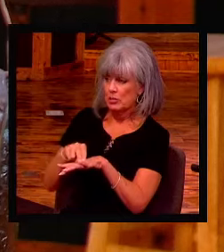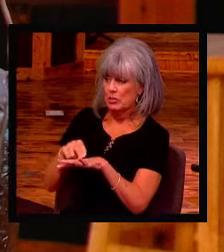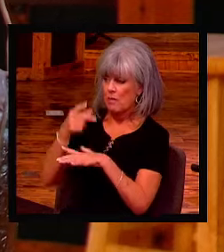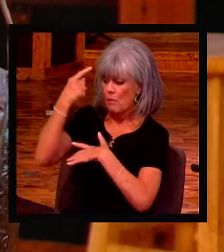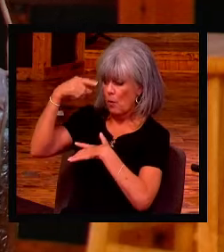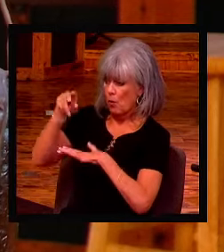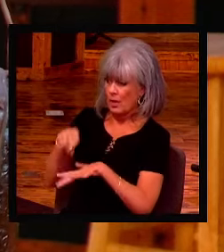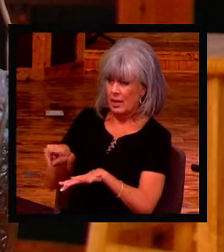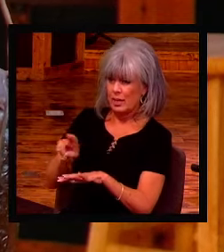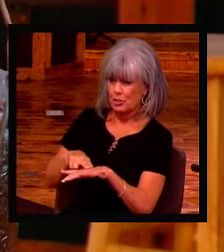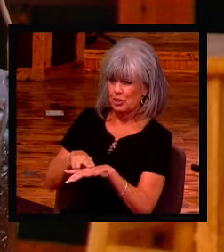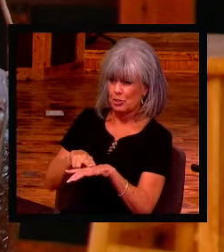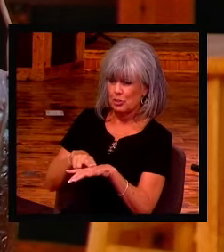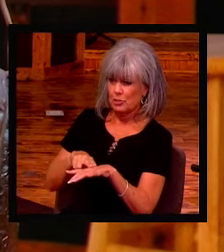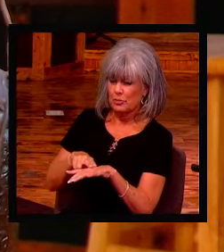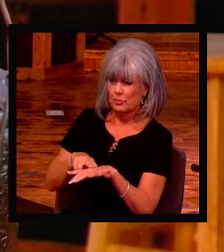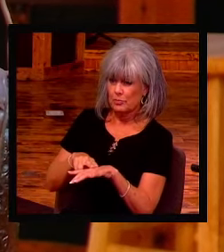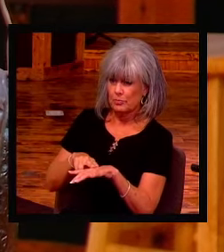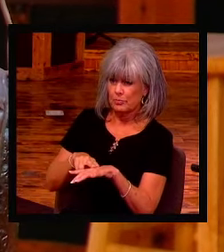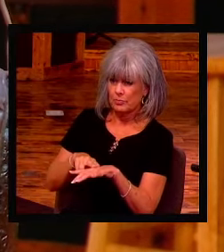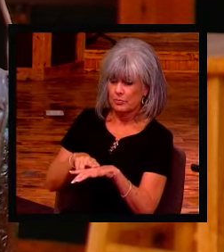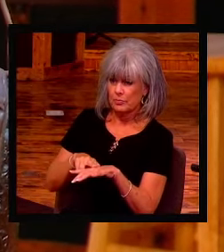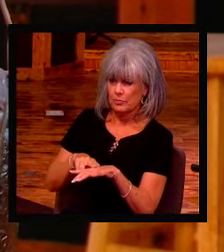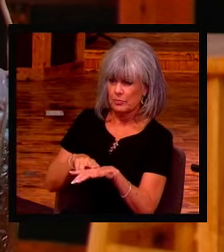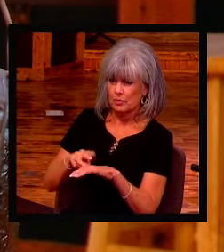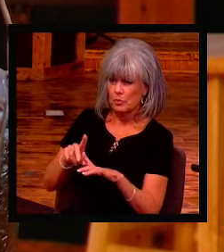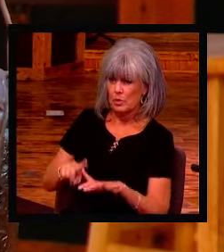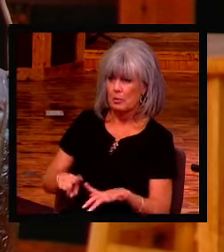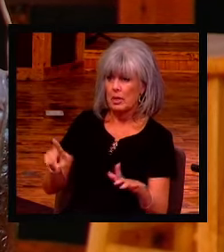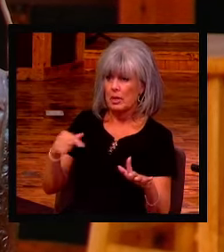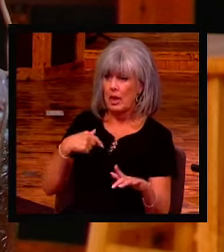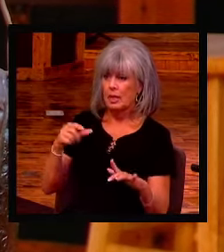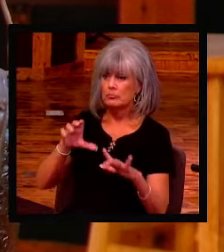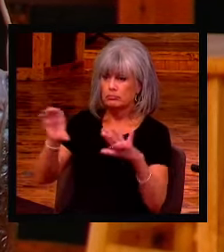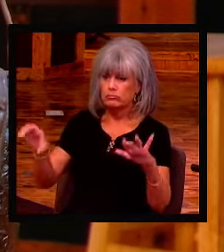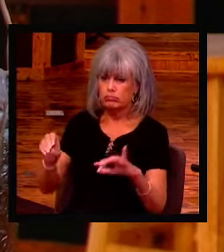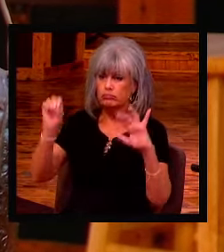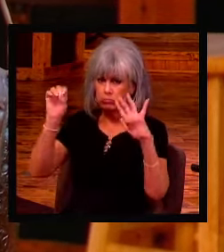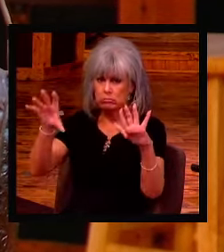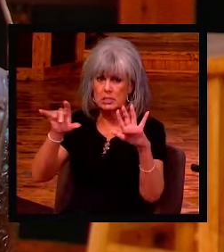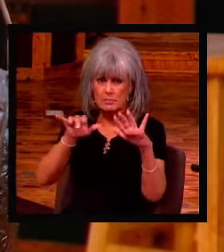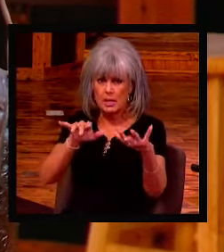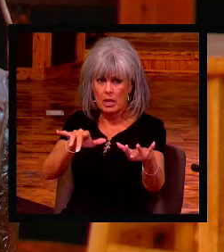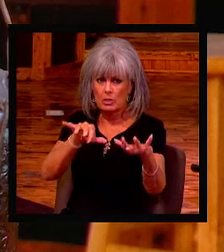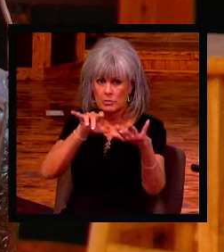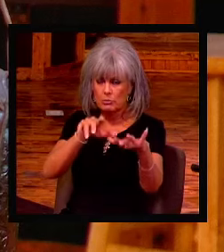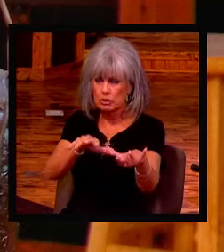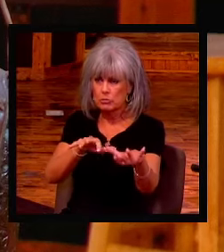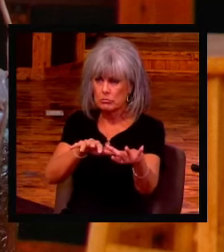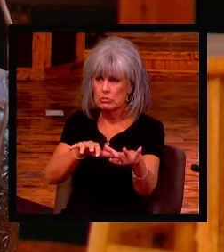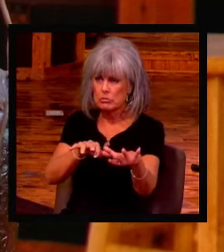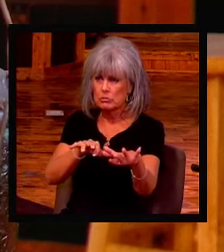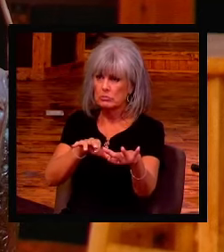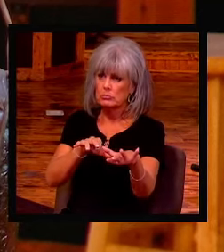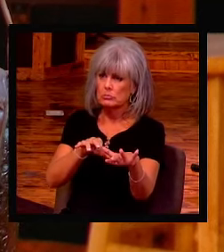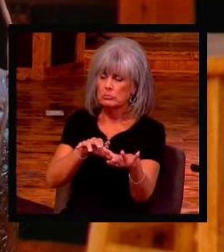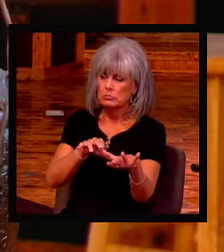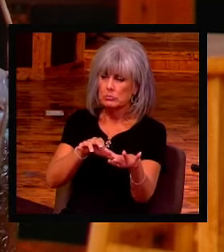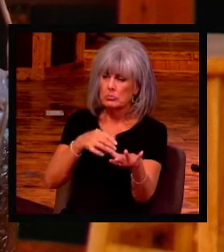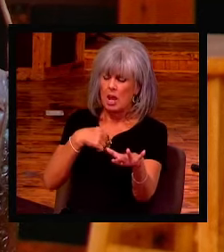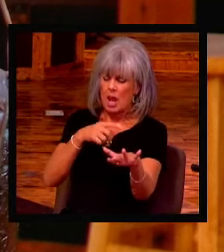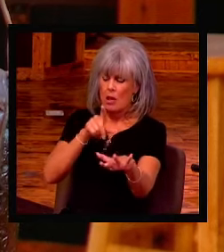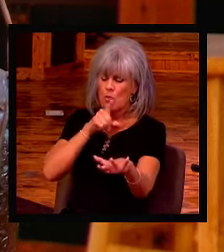nature. But I did cast spells and I did do ritual, and I